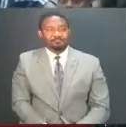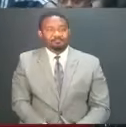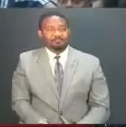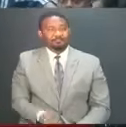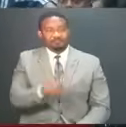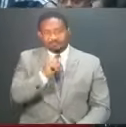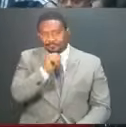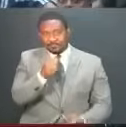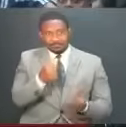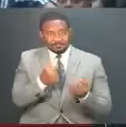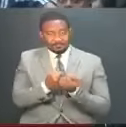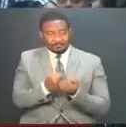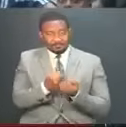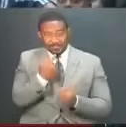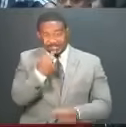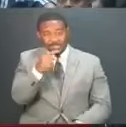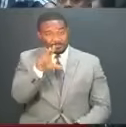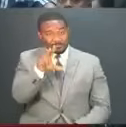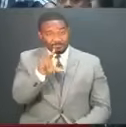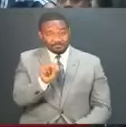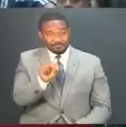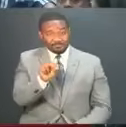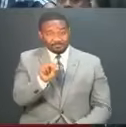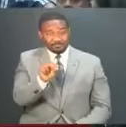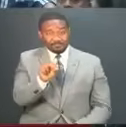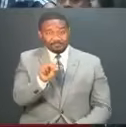Those against say no.